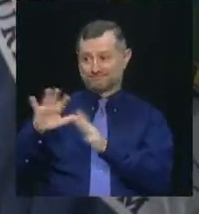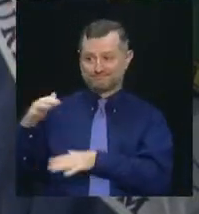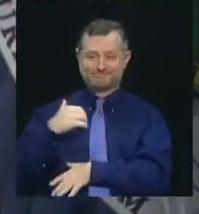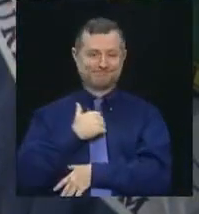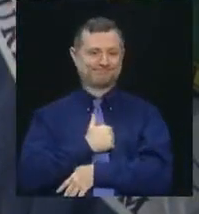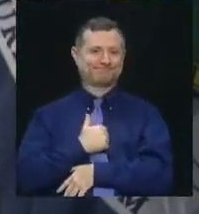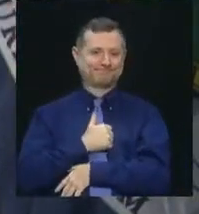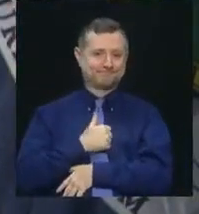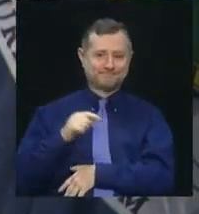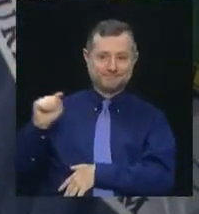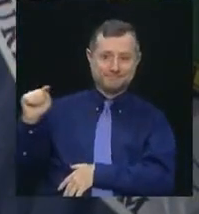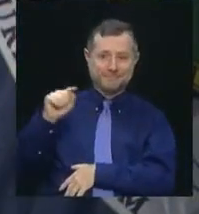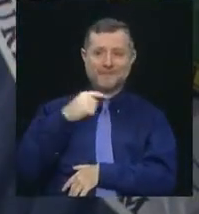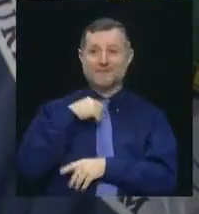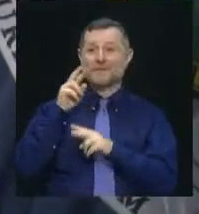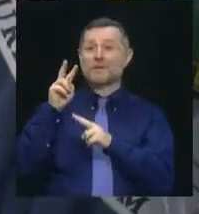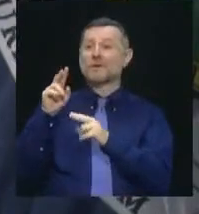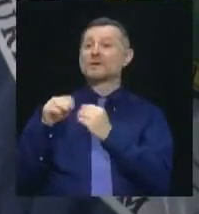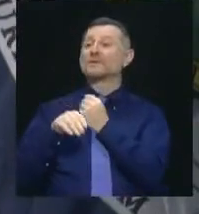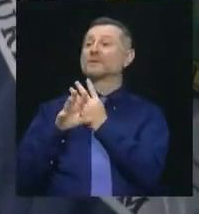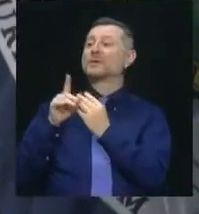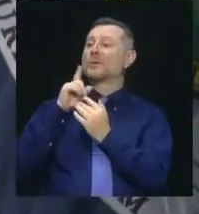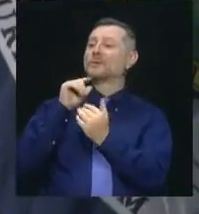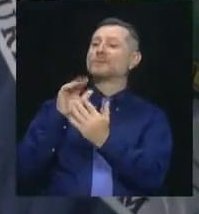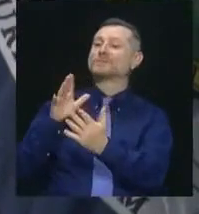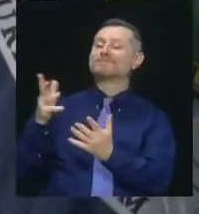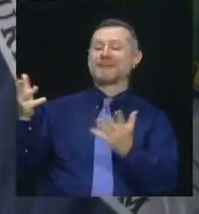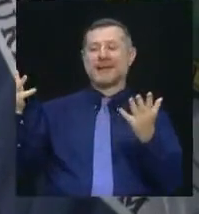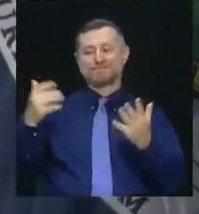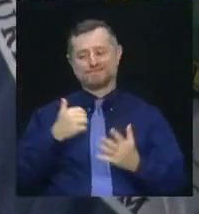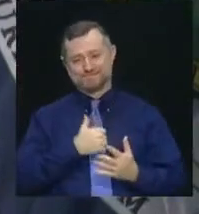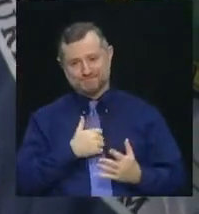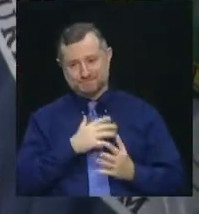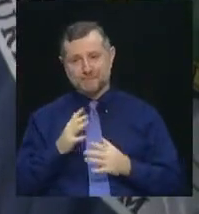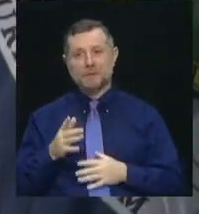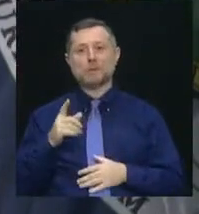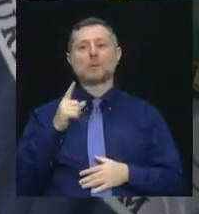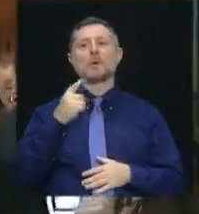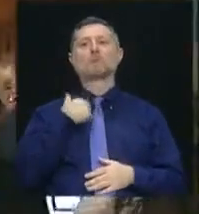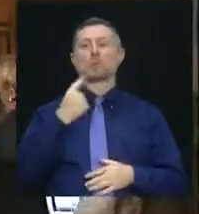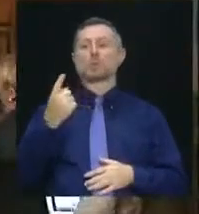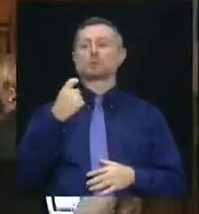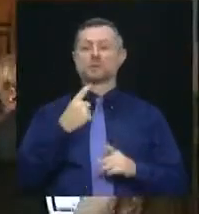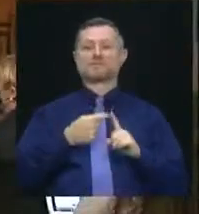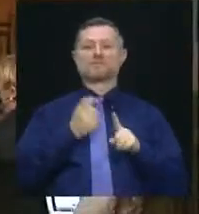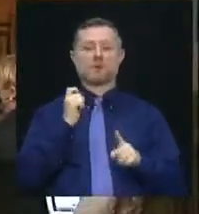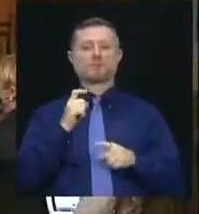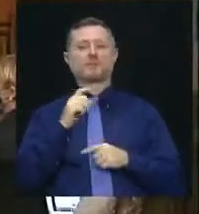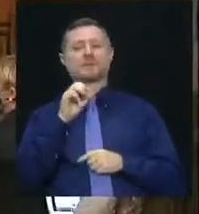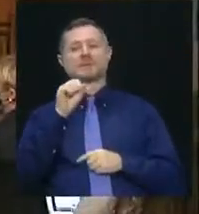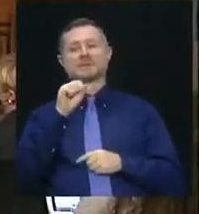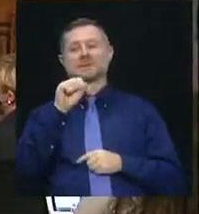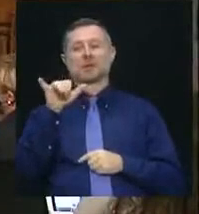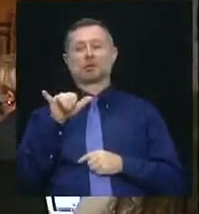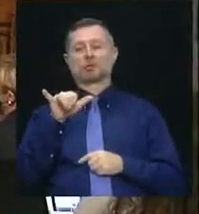person. We do have a question for you, Governor. Your next question does come from Andrew Donovan of WSYR in Syracuse.